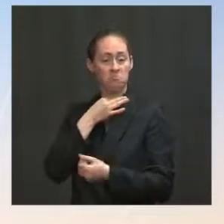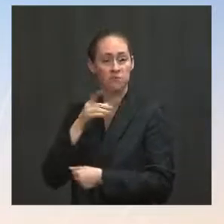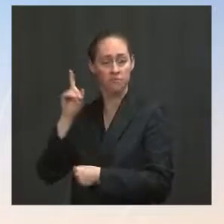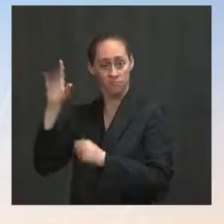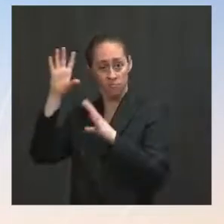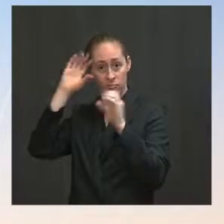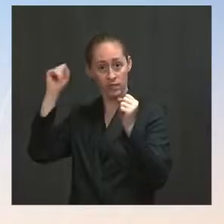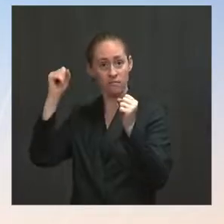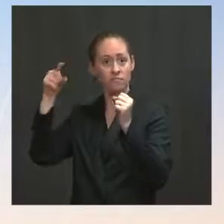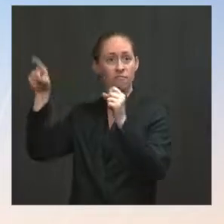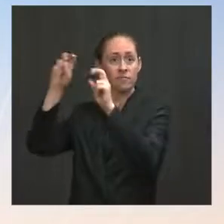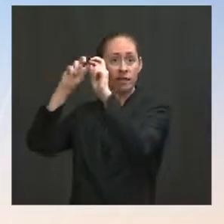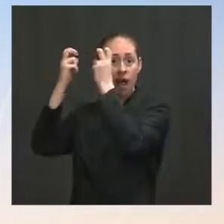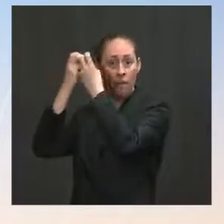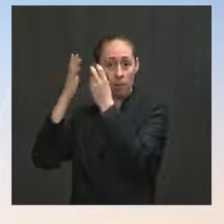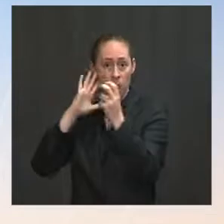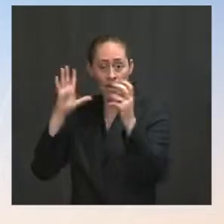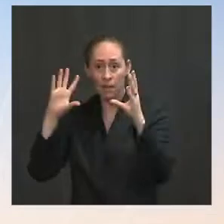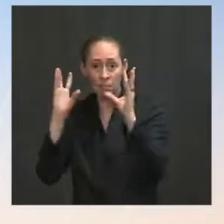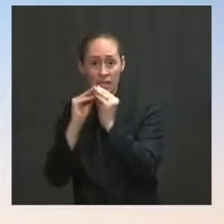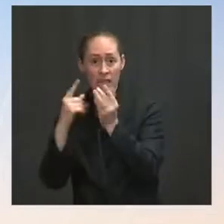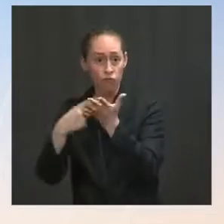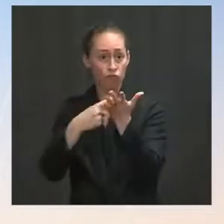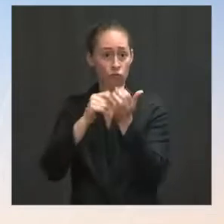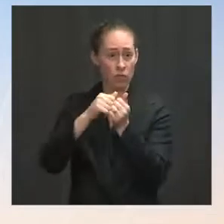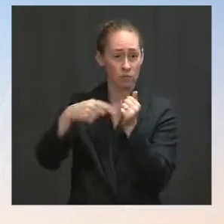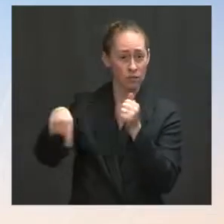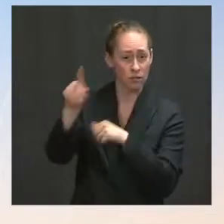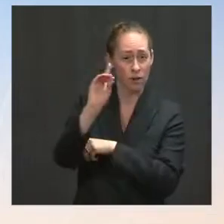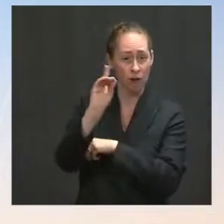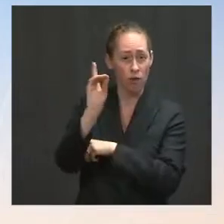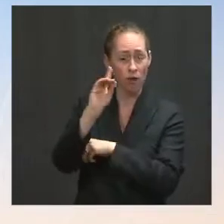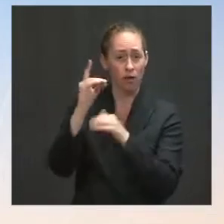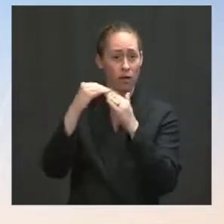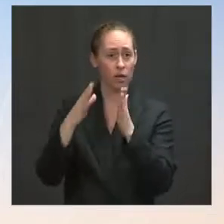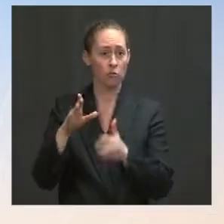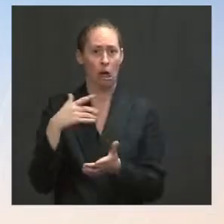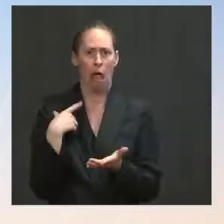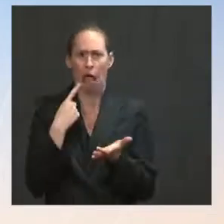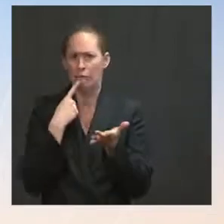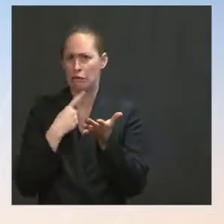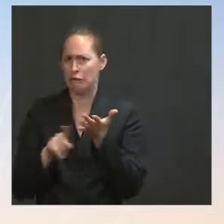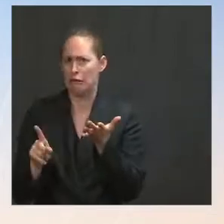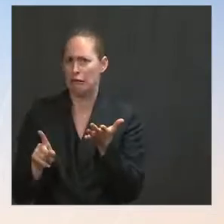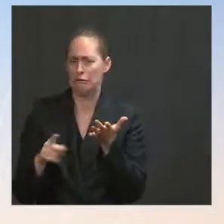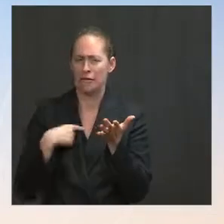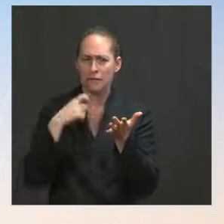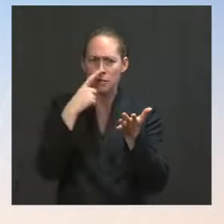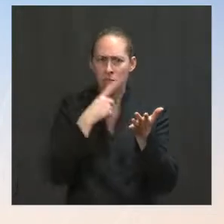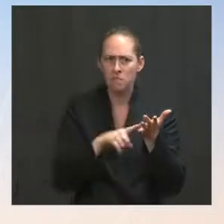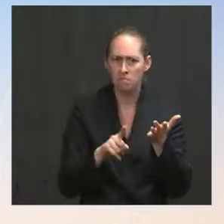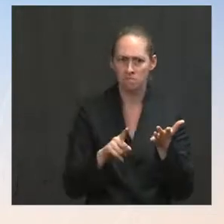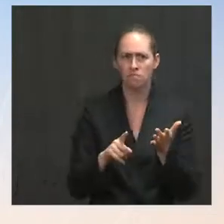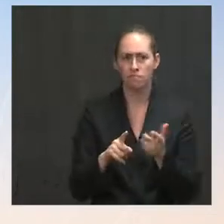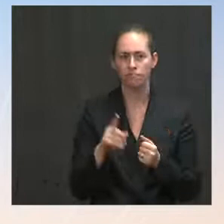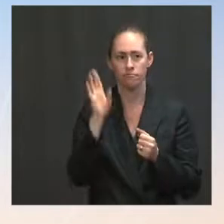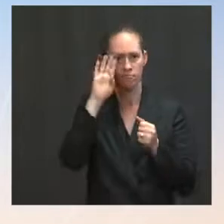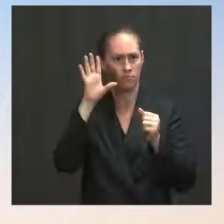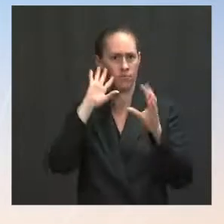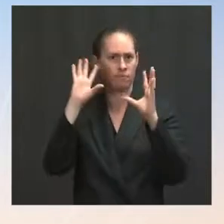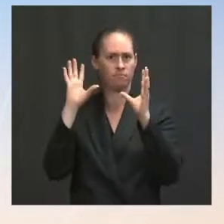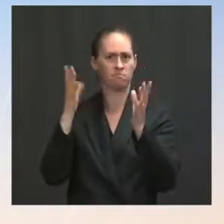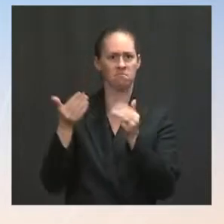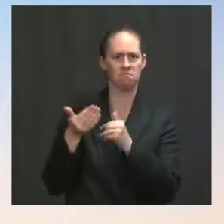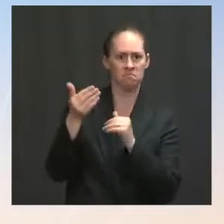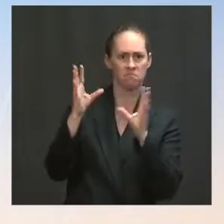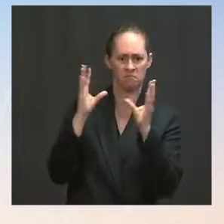on that? I don't have any. Let me check on that for you, Kelly. It certainly is possible. There are people here who plan to meet with them, as we have in the past when